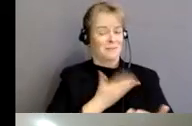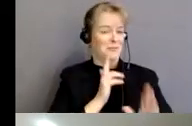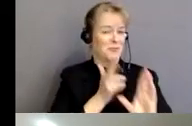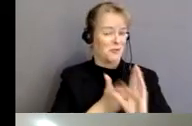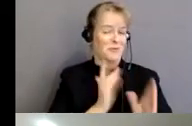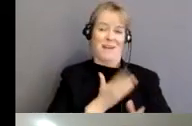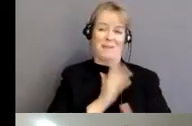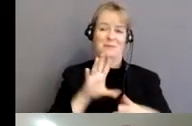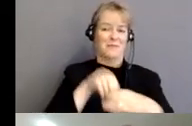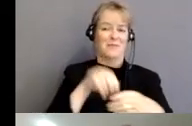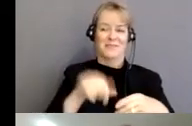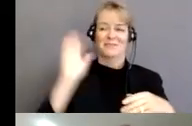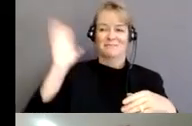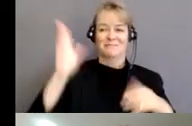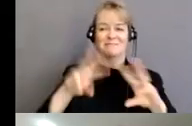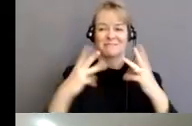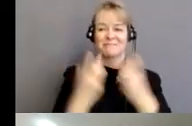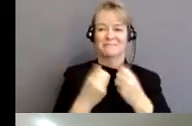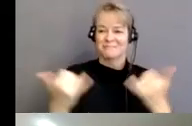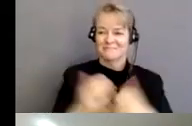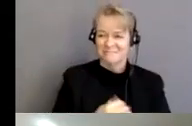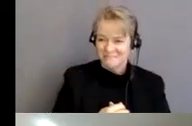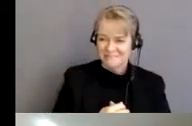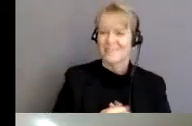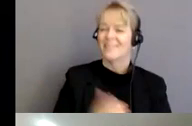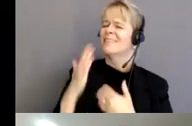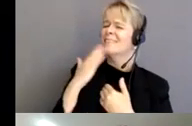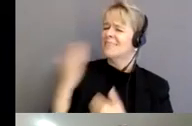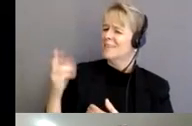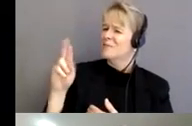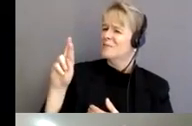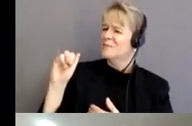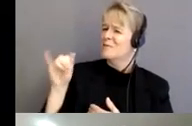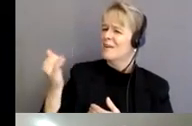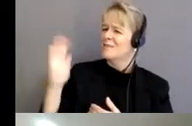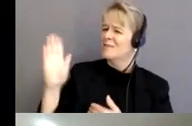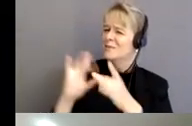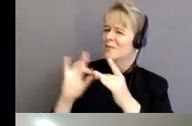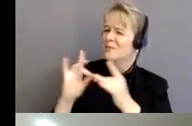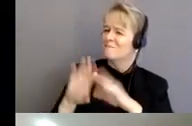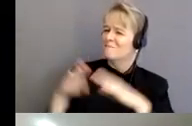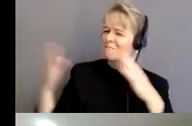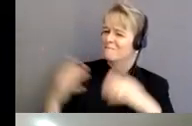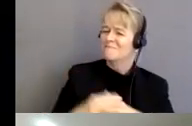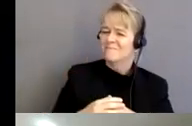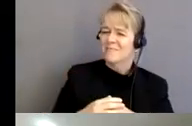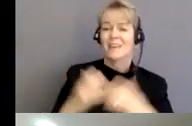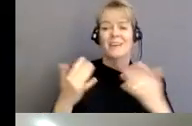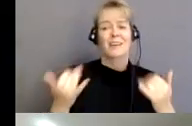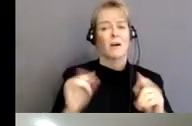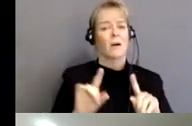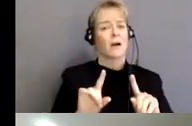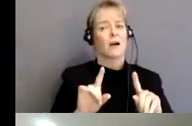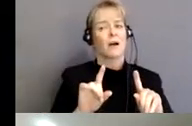Thank you, Raj, for your opening remarks. I'm just going to ask the